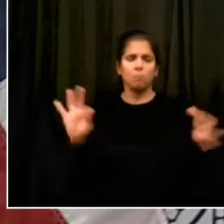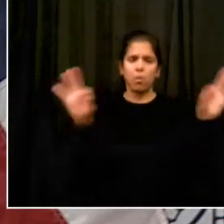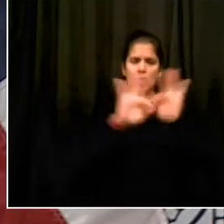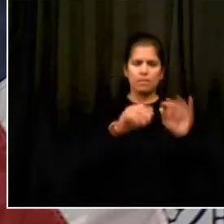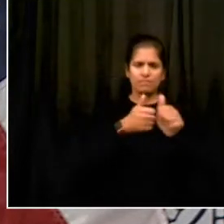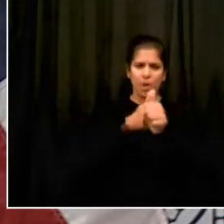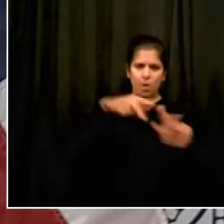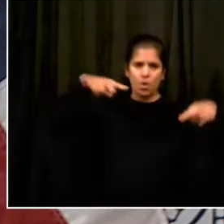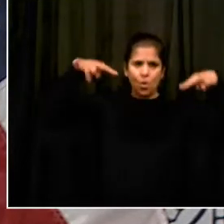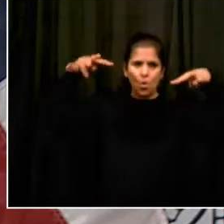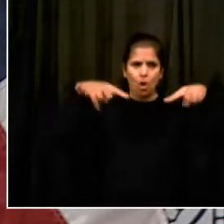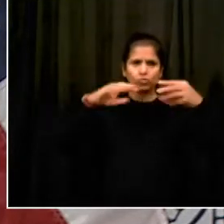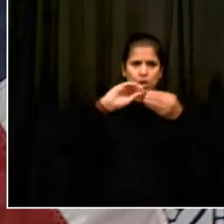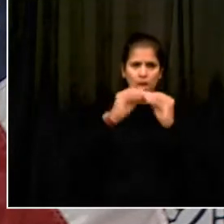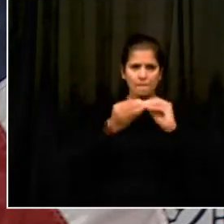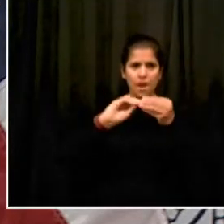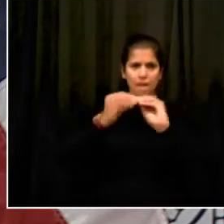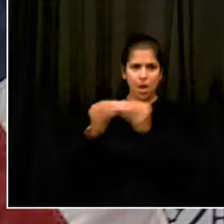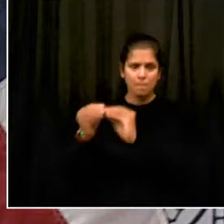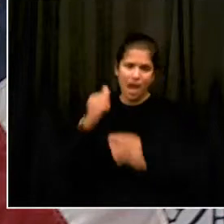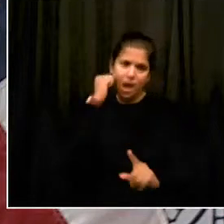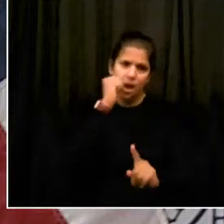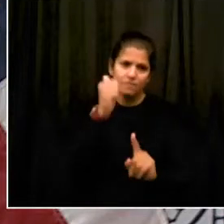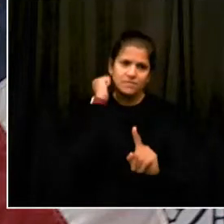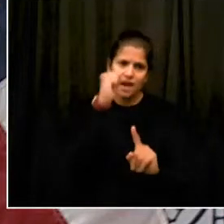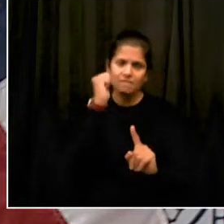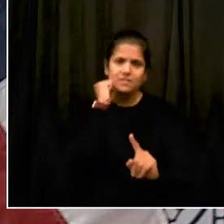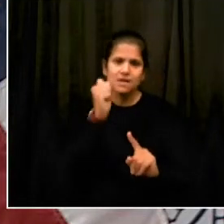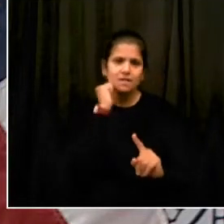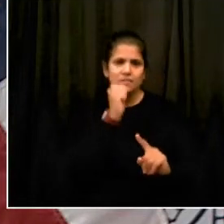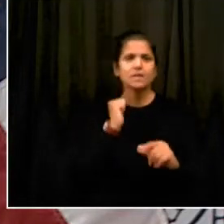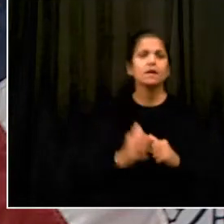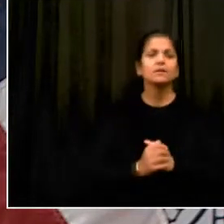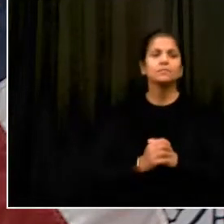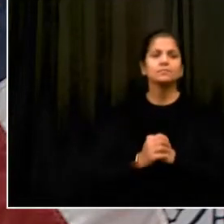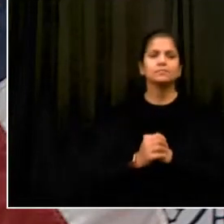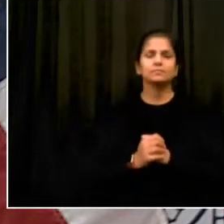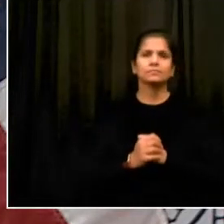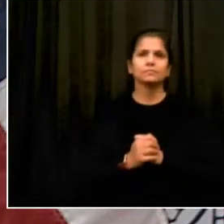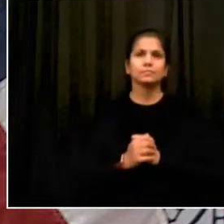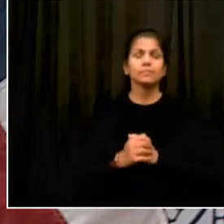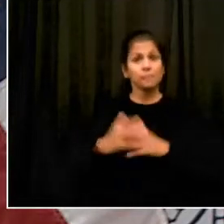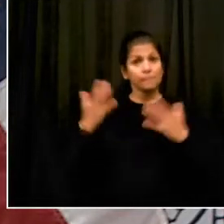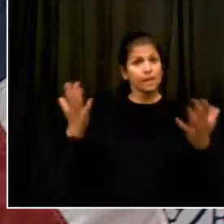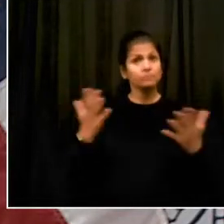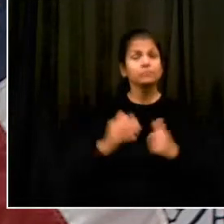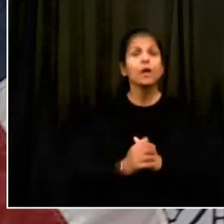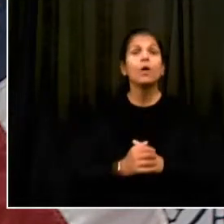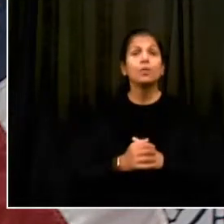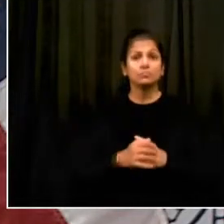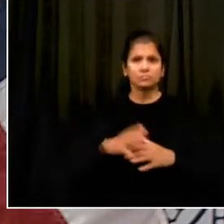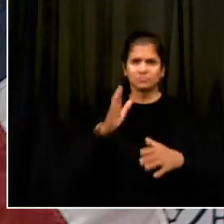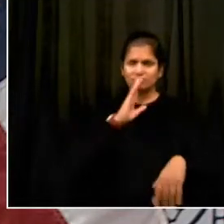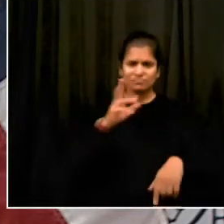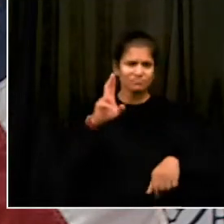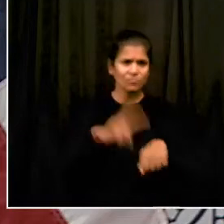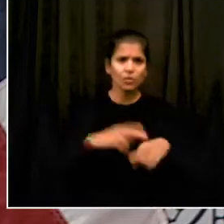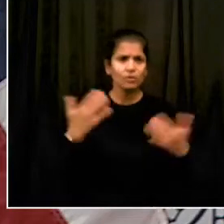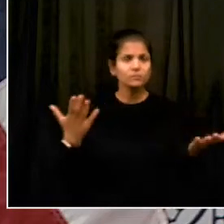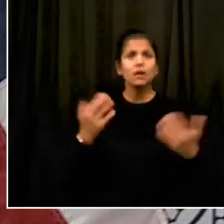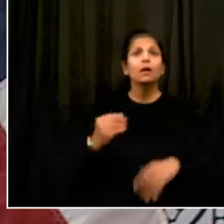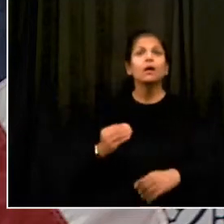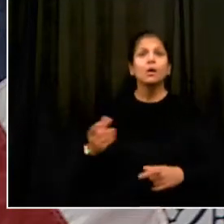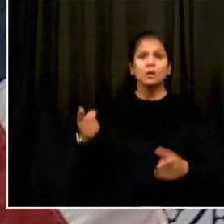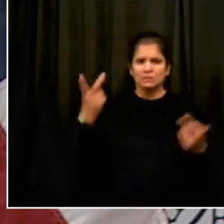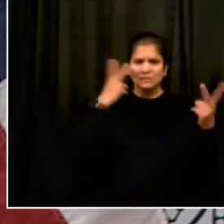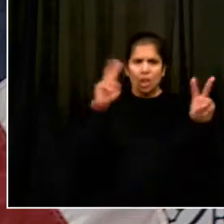state. I've had a number of conversations with the governor. We've been working through how do we take all those good lessons of health and safety and amplify